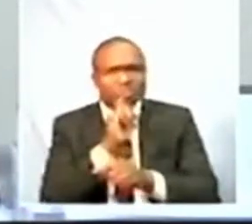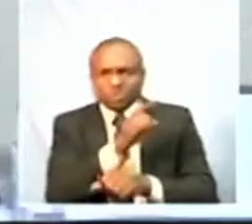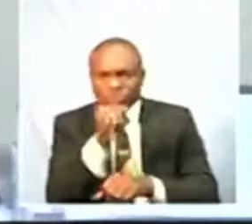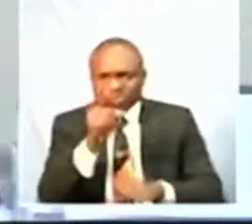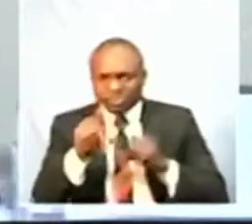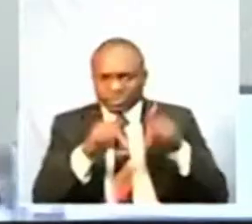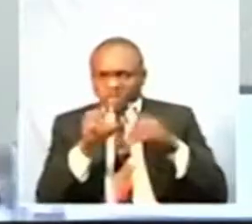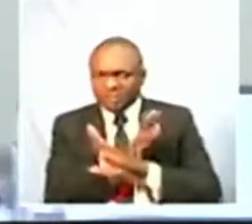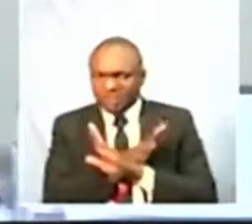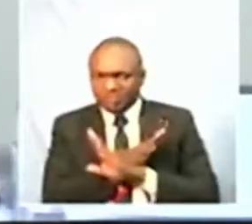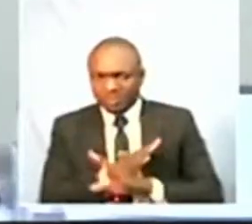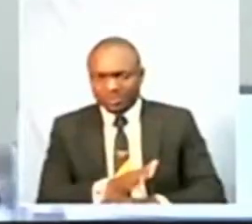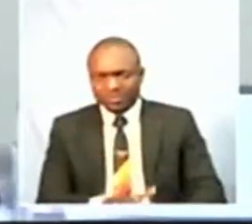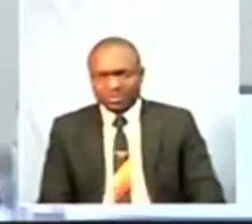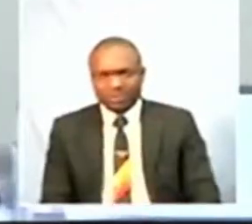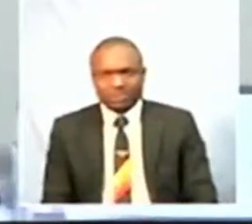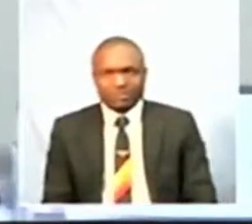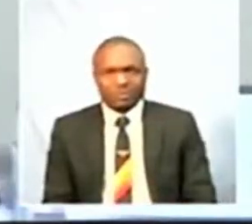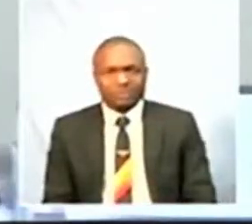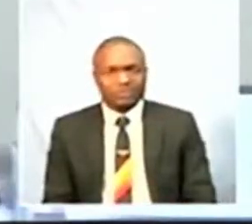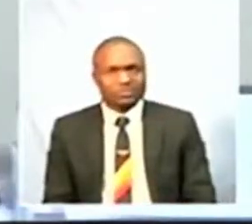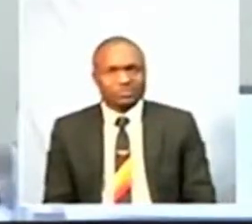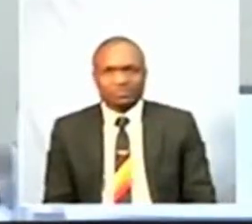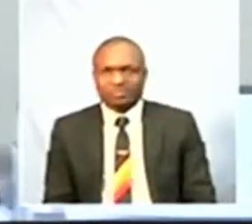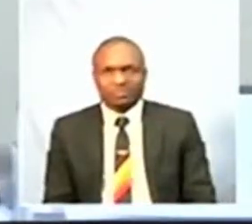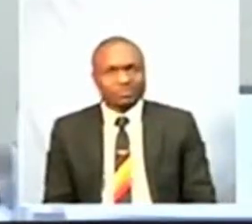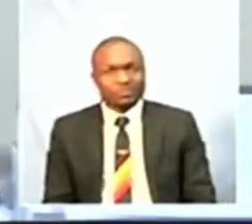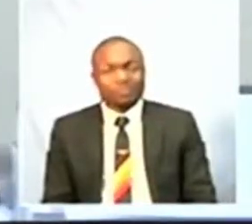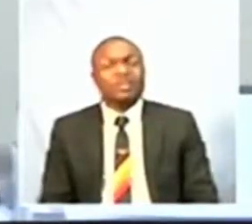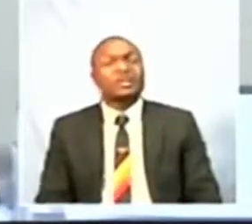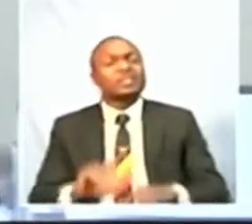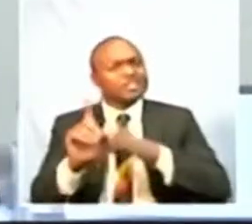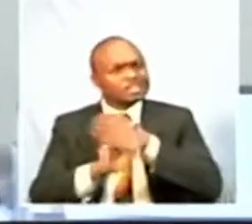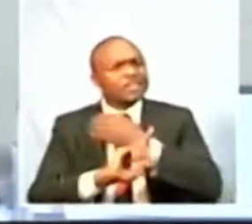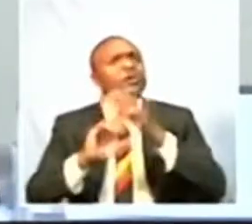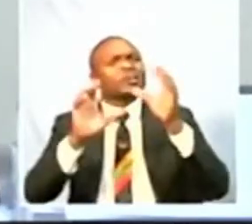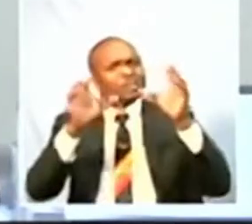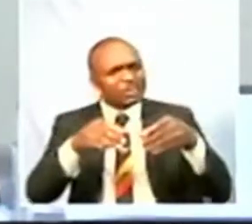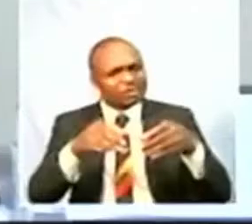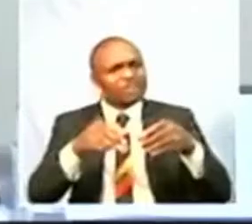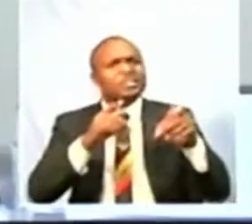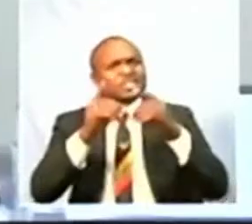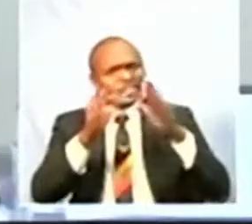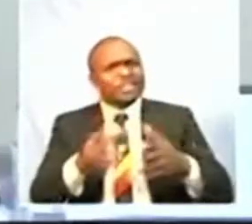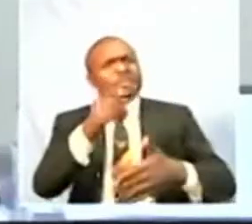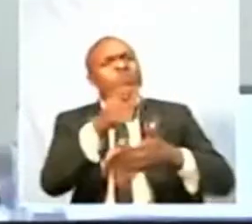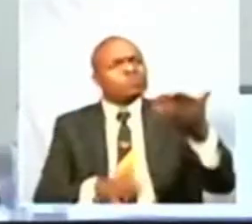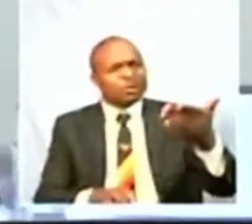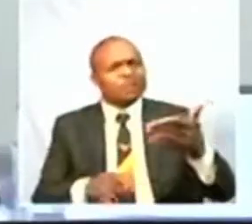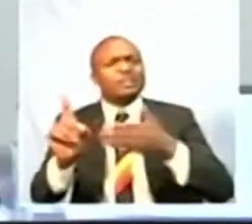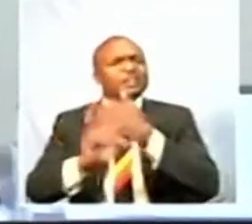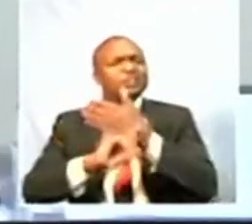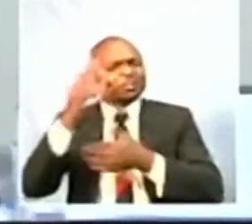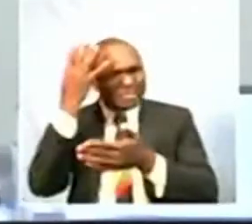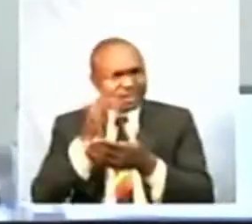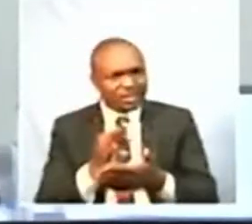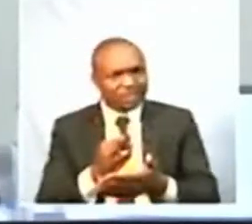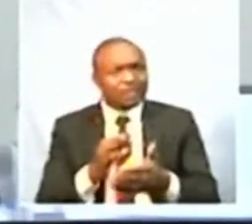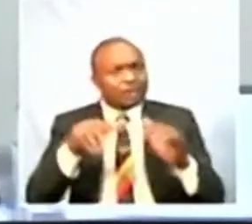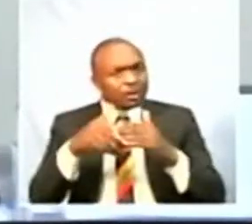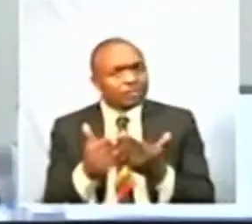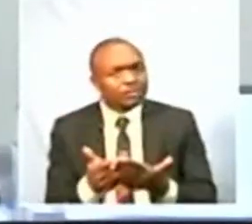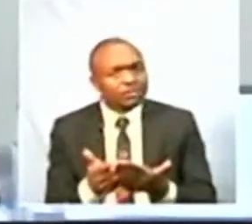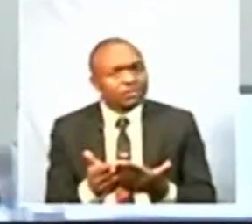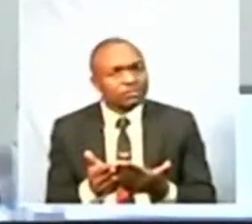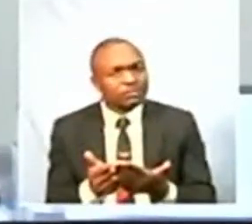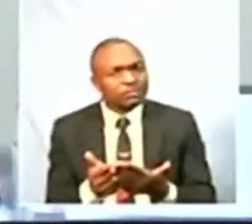people? And it's a municipal council. You are called town clerks, director, what? How do